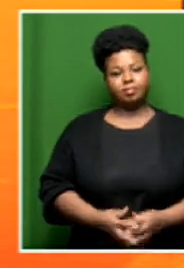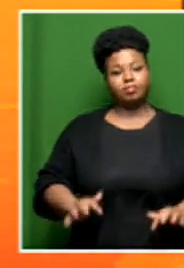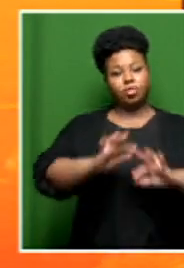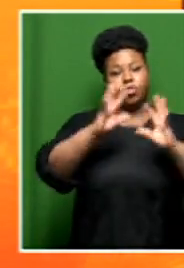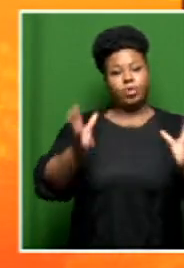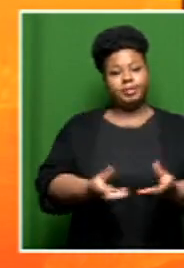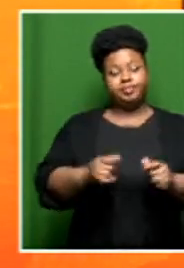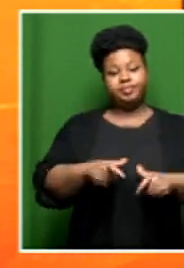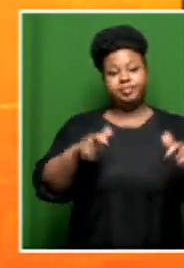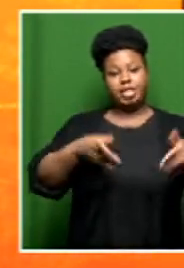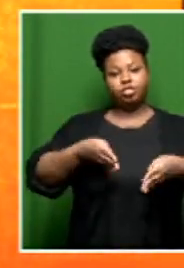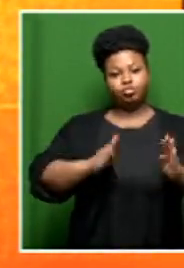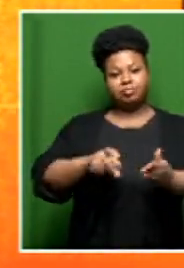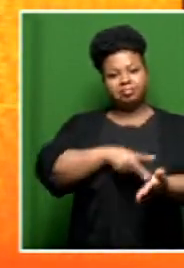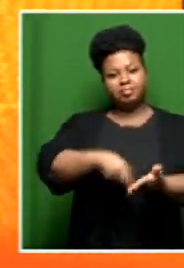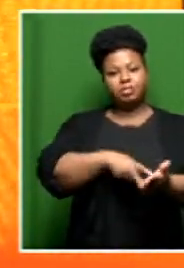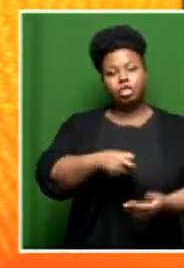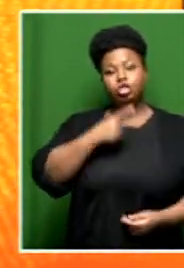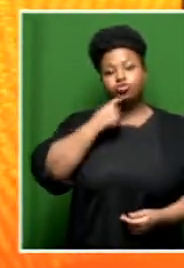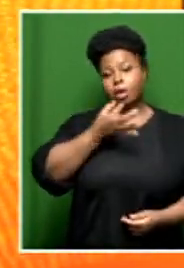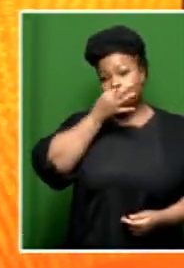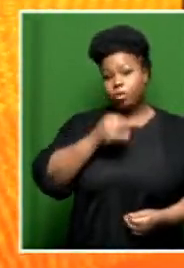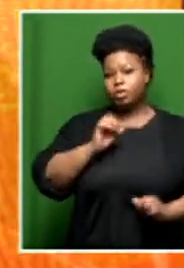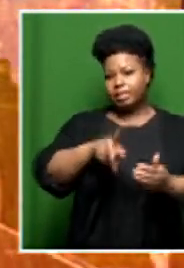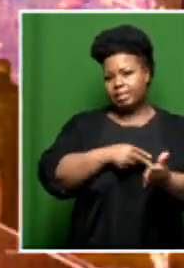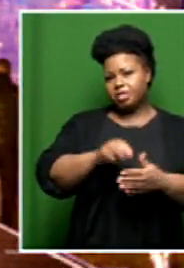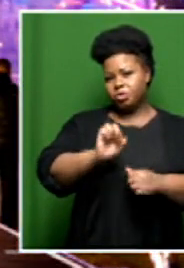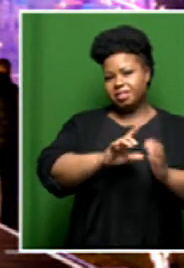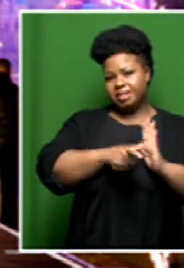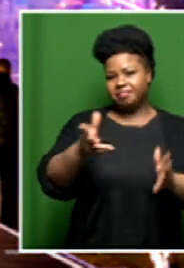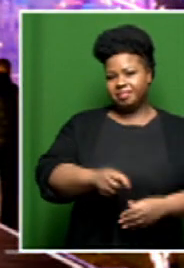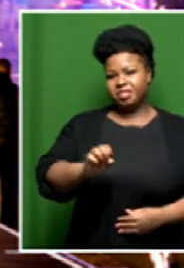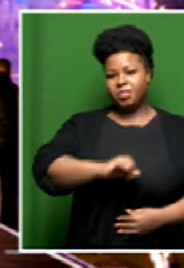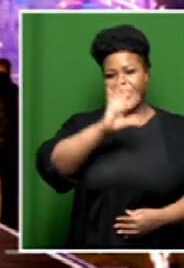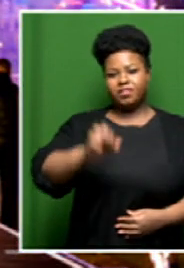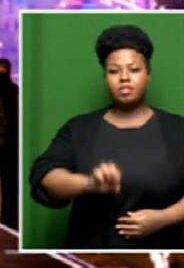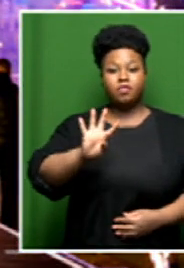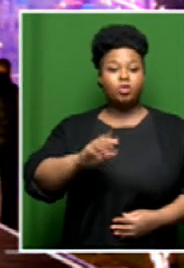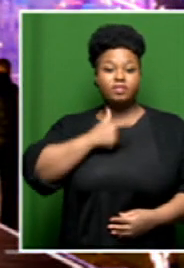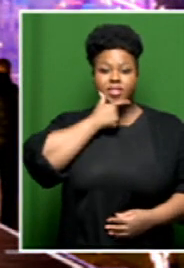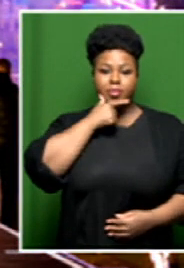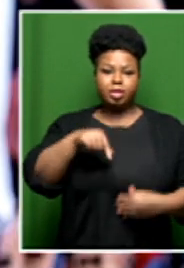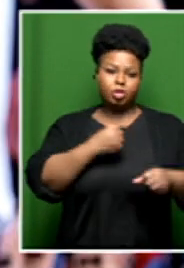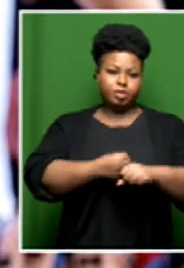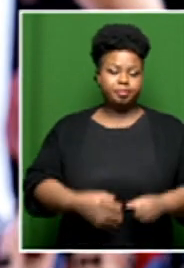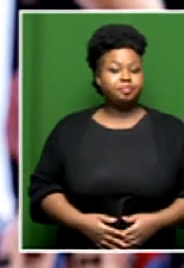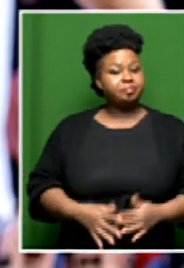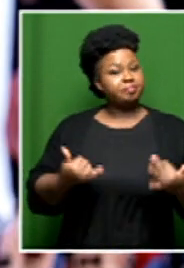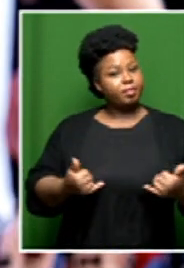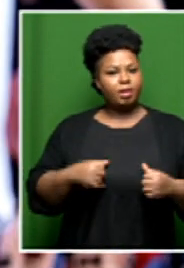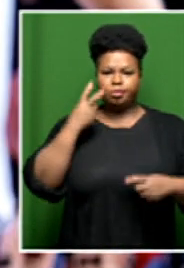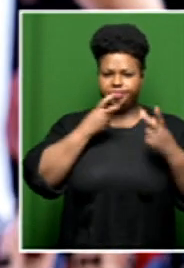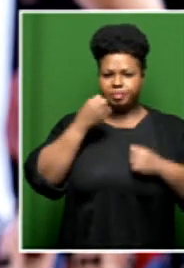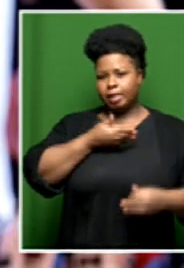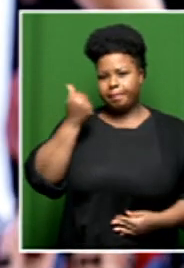The world's biggest street dance competition, the Red Bull Dance Your Style, is heading to South Africa on the 4th of December this year. The brand has searched